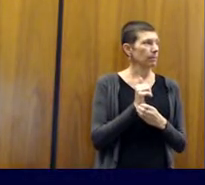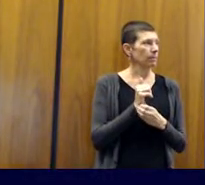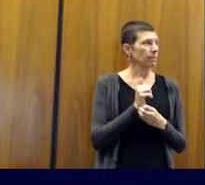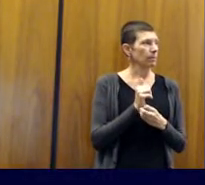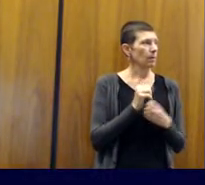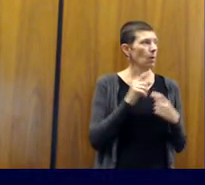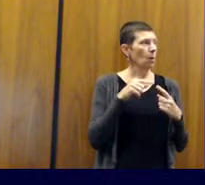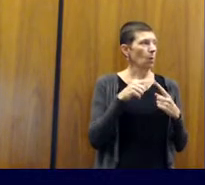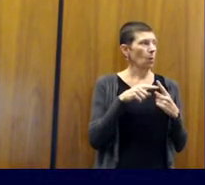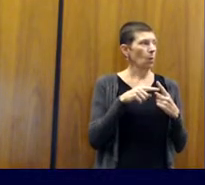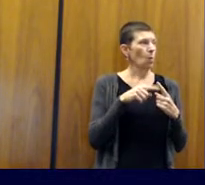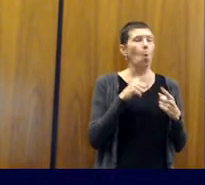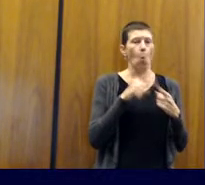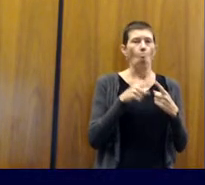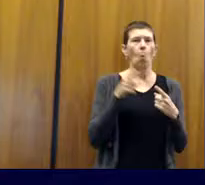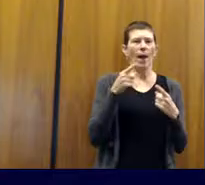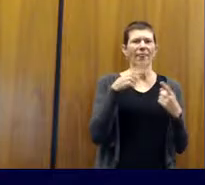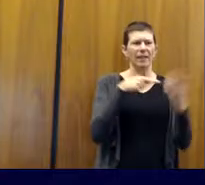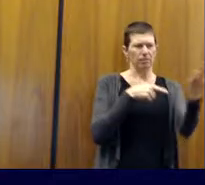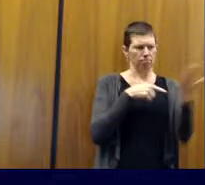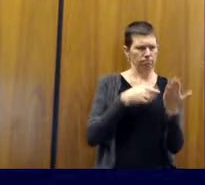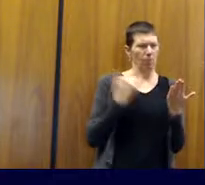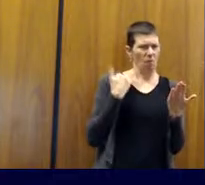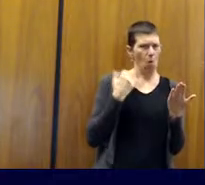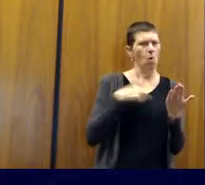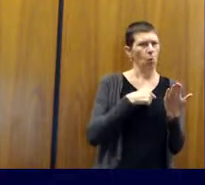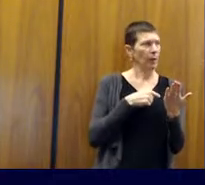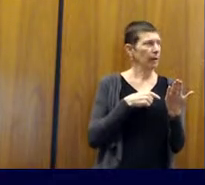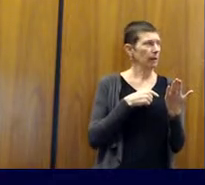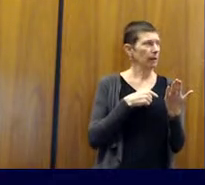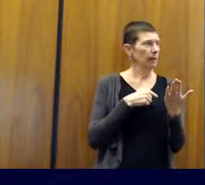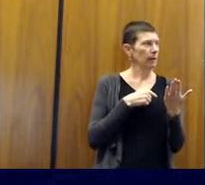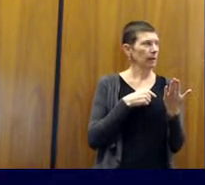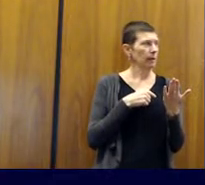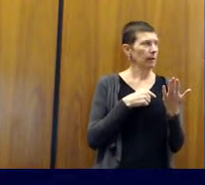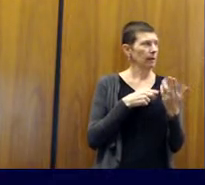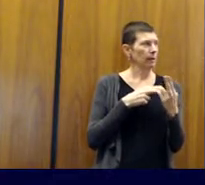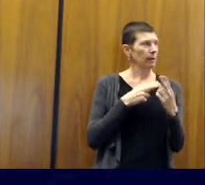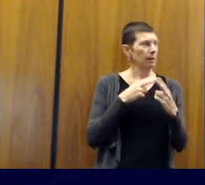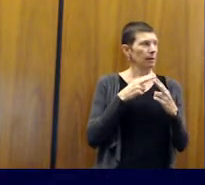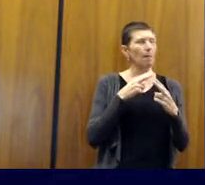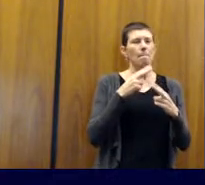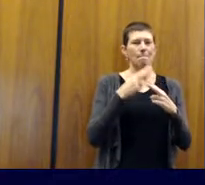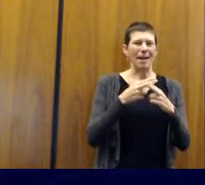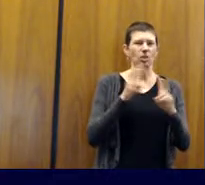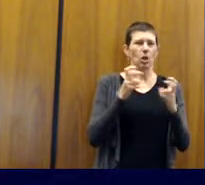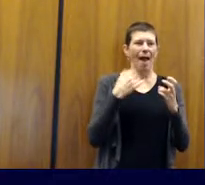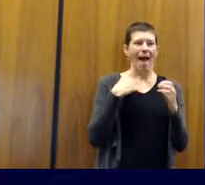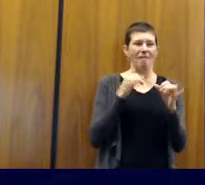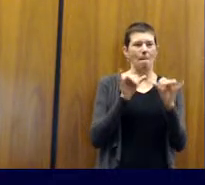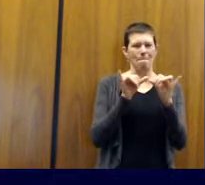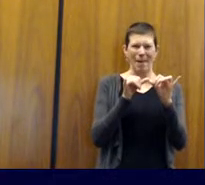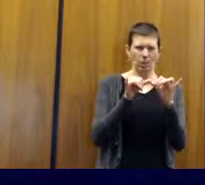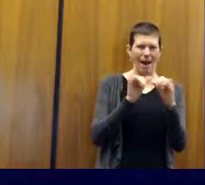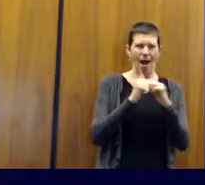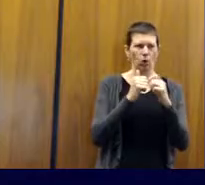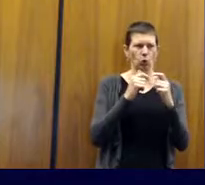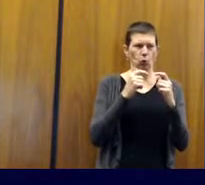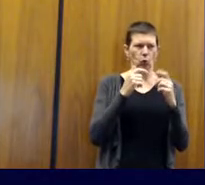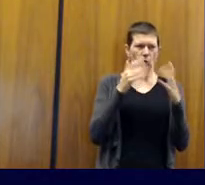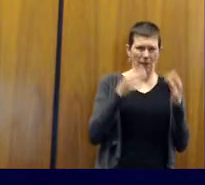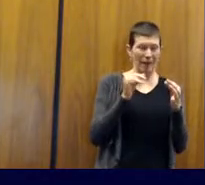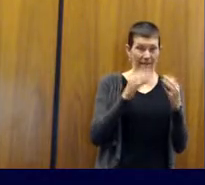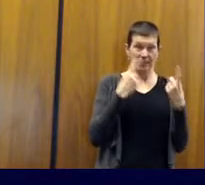when this came to us before, we'd mentioned a barometer for measuring whether we have success with these. And I've talked